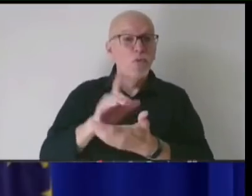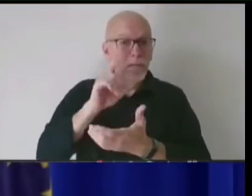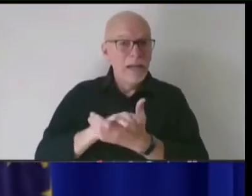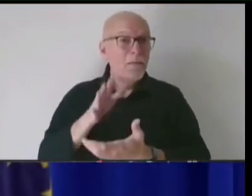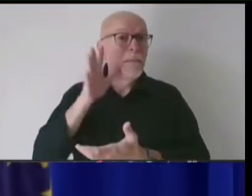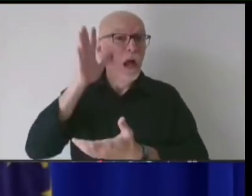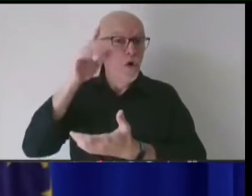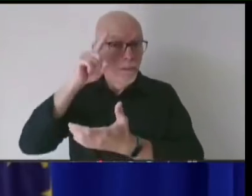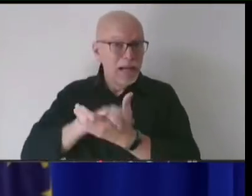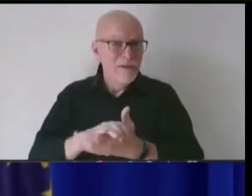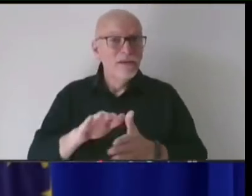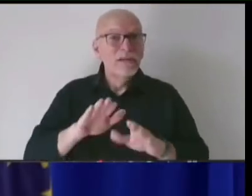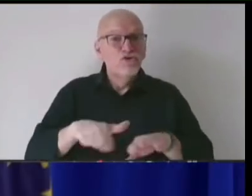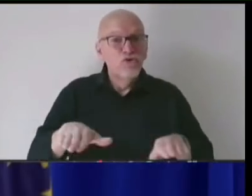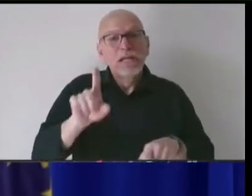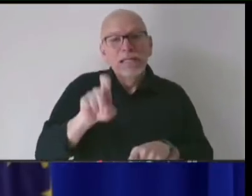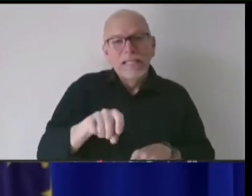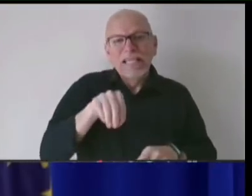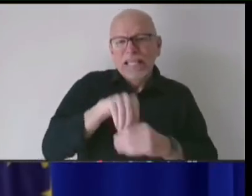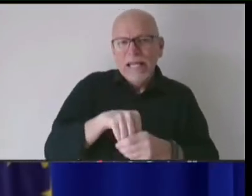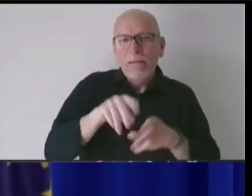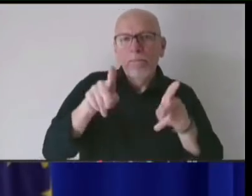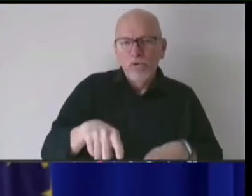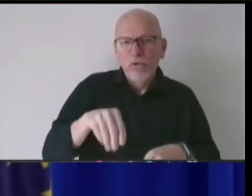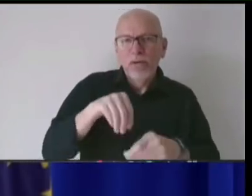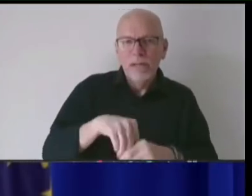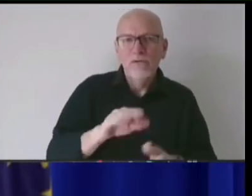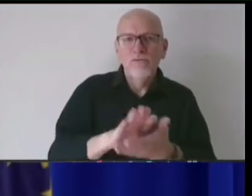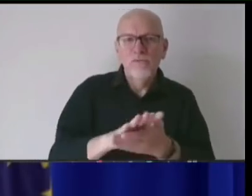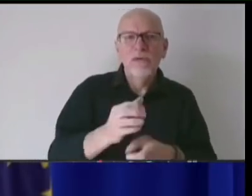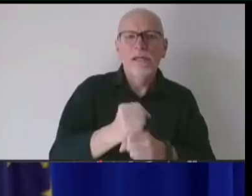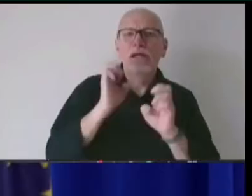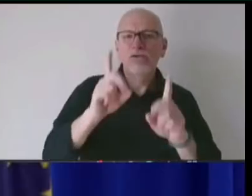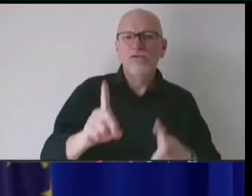need to be in person in schools getting their education.